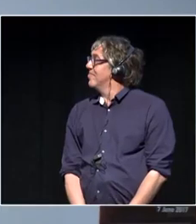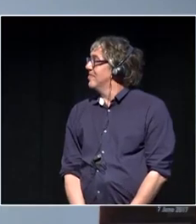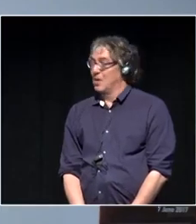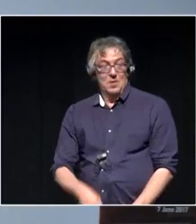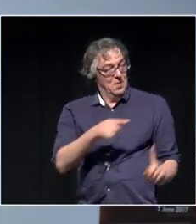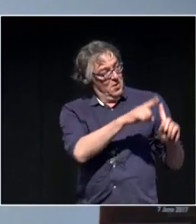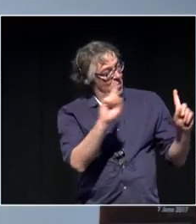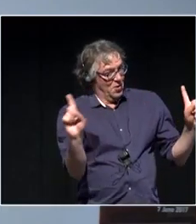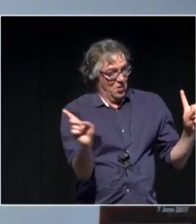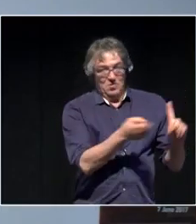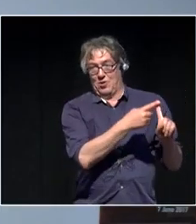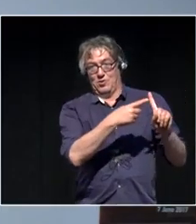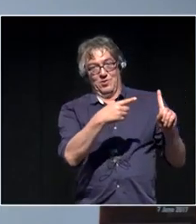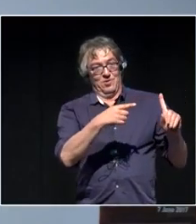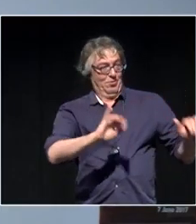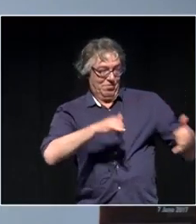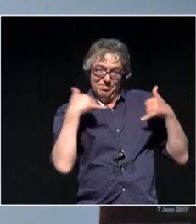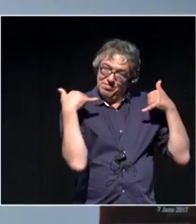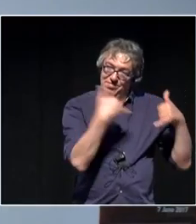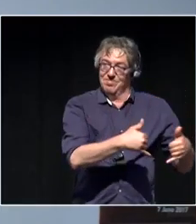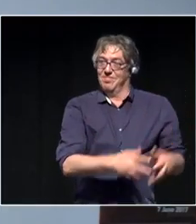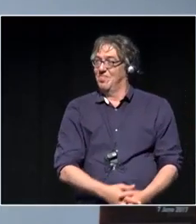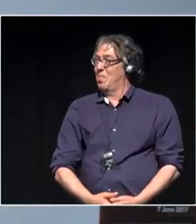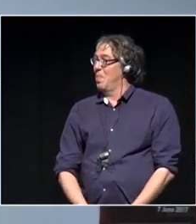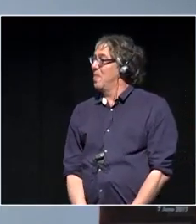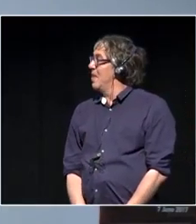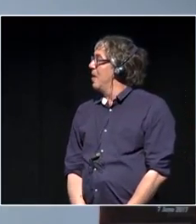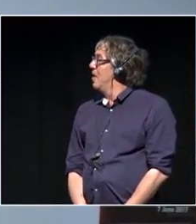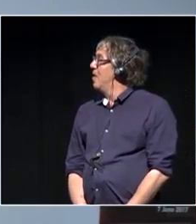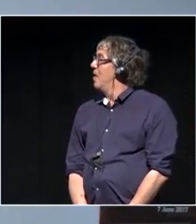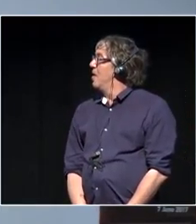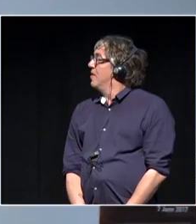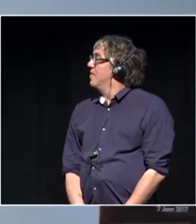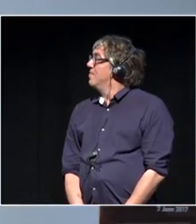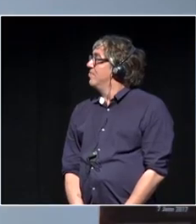first one to get an award. Everyone, a round of applause, please.